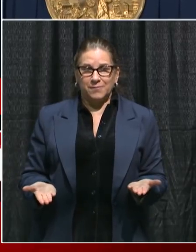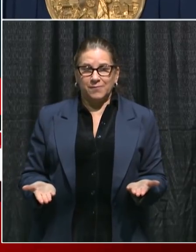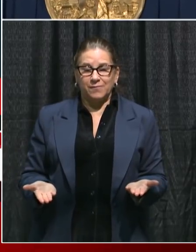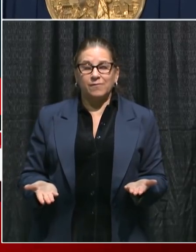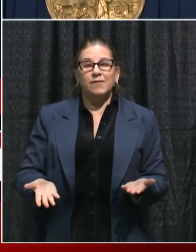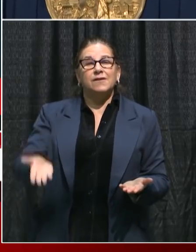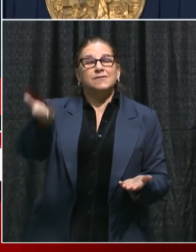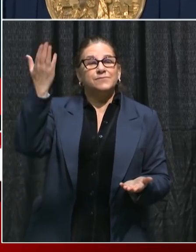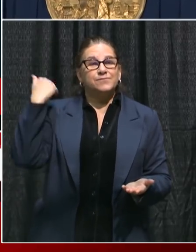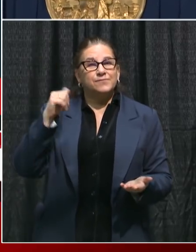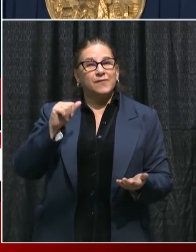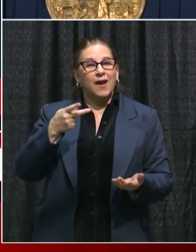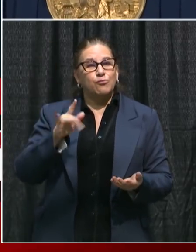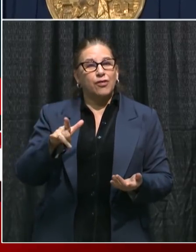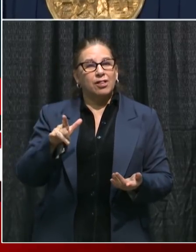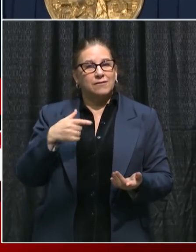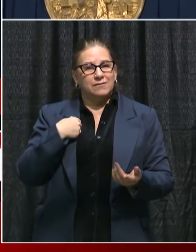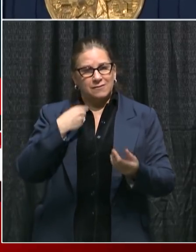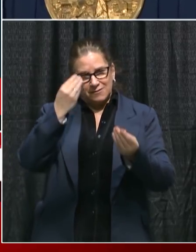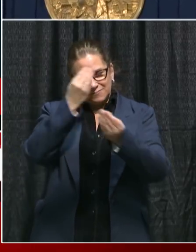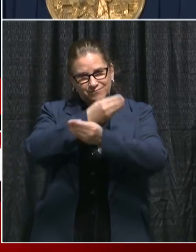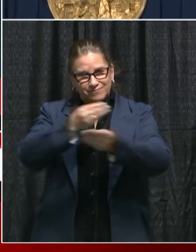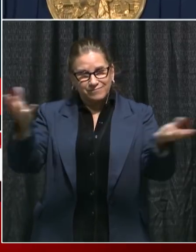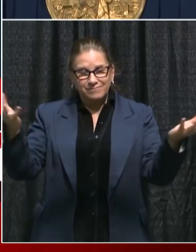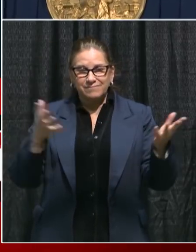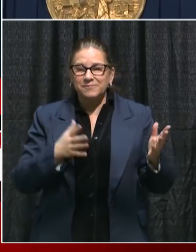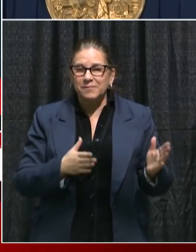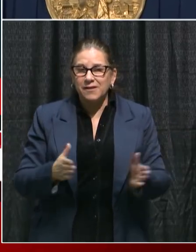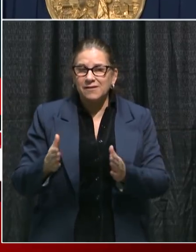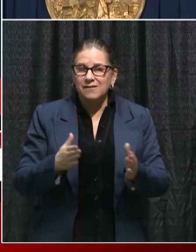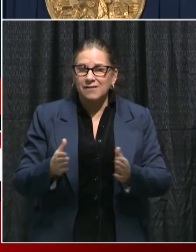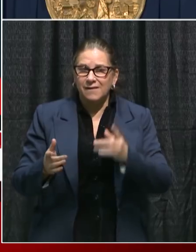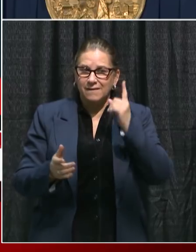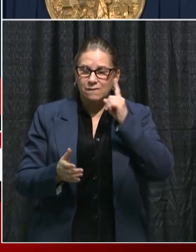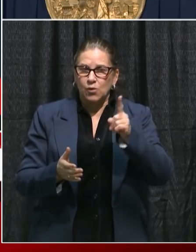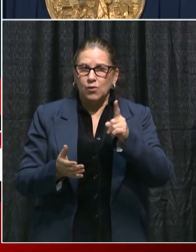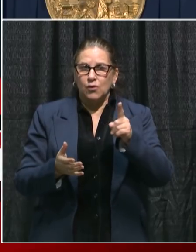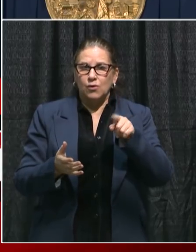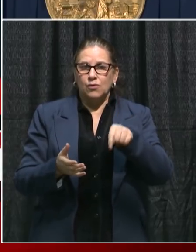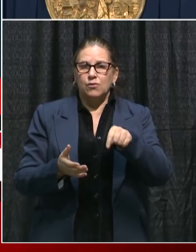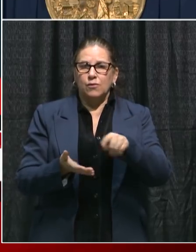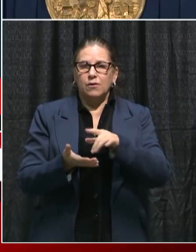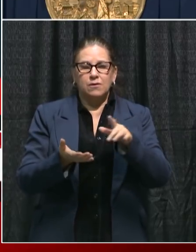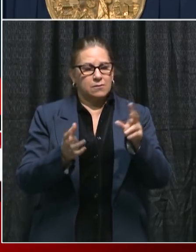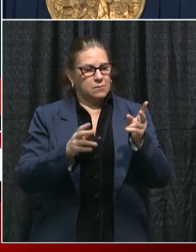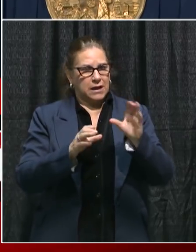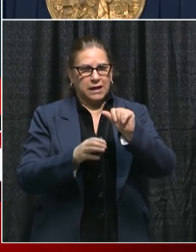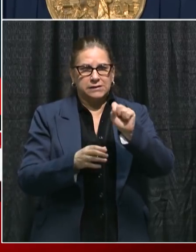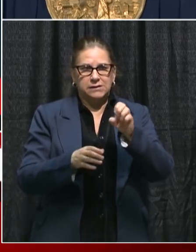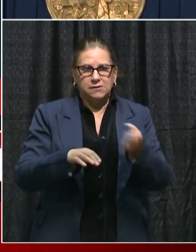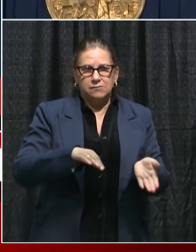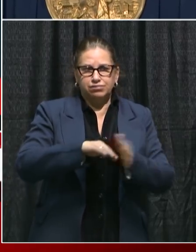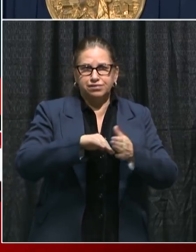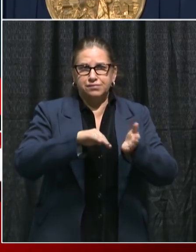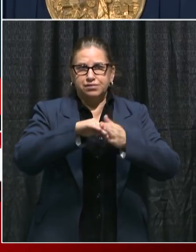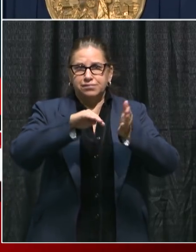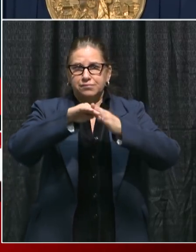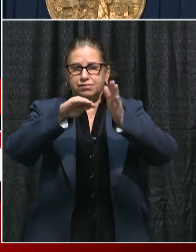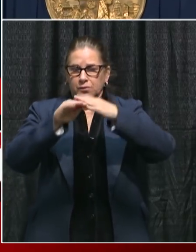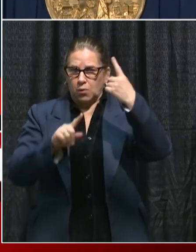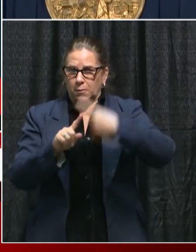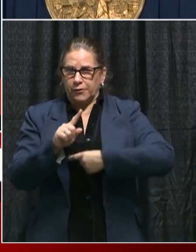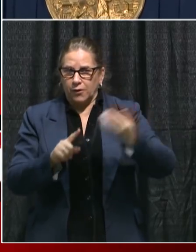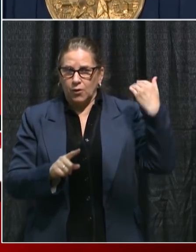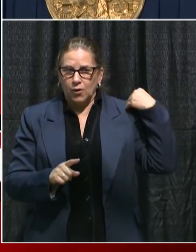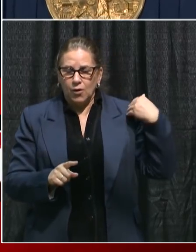medical surge, and that was only a month ago, and a lot has happened since then. We are pleased in